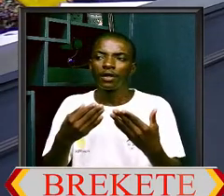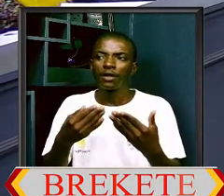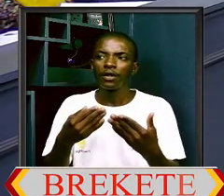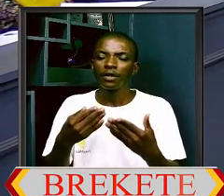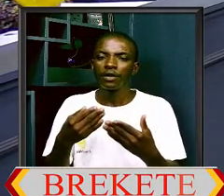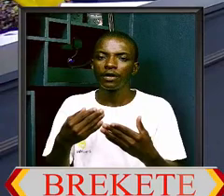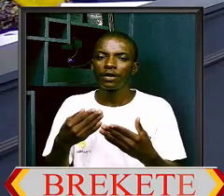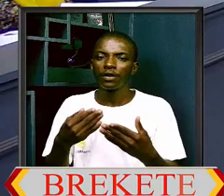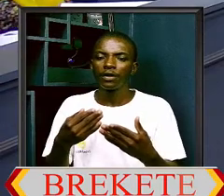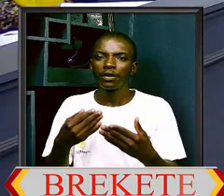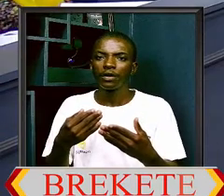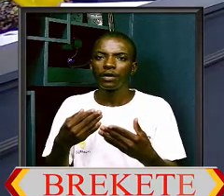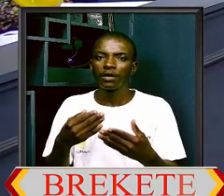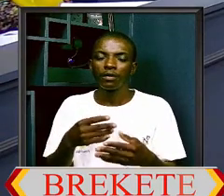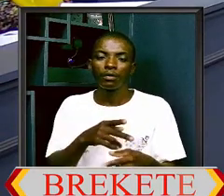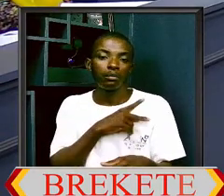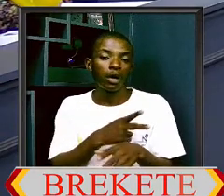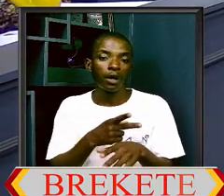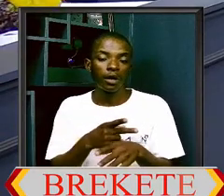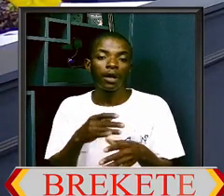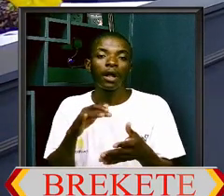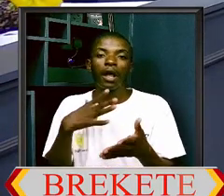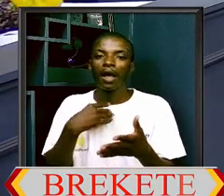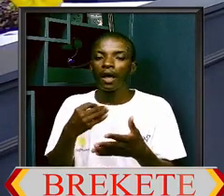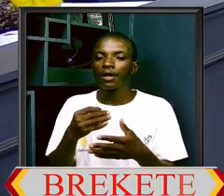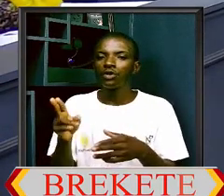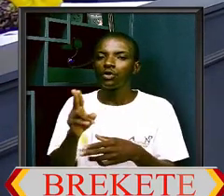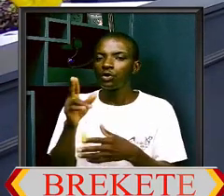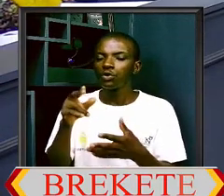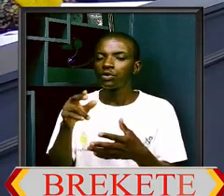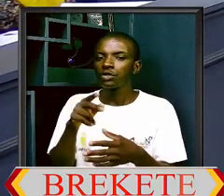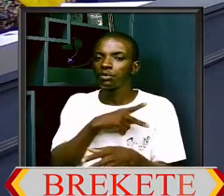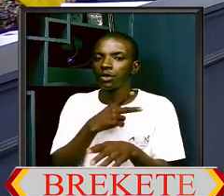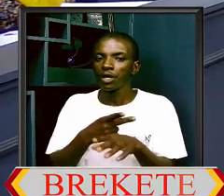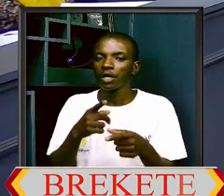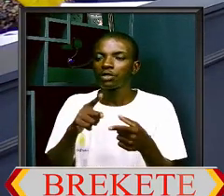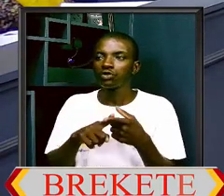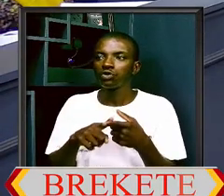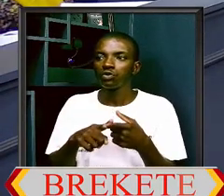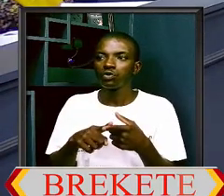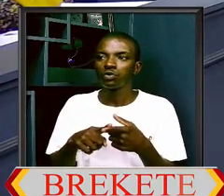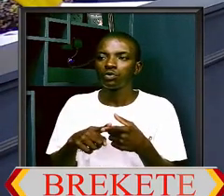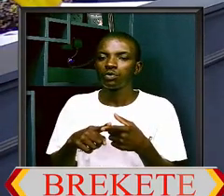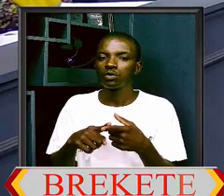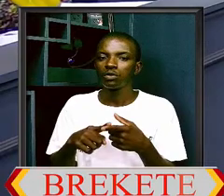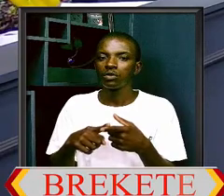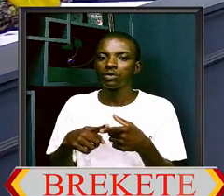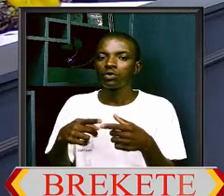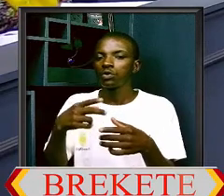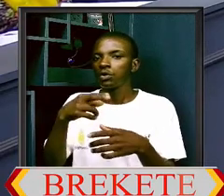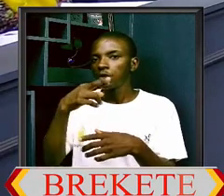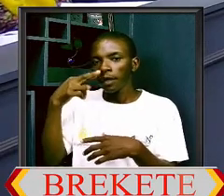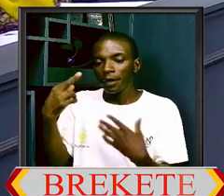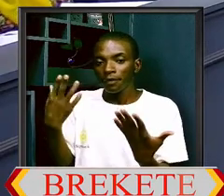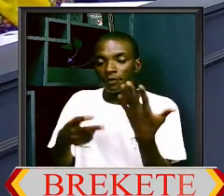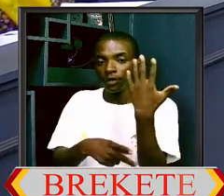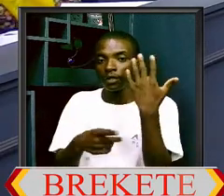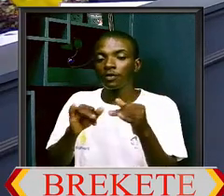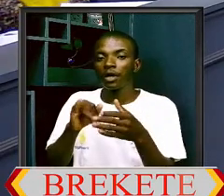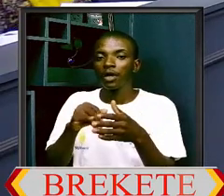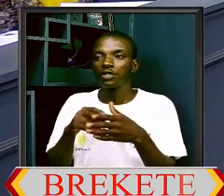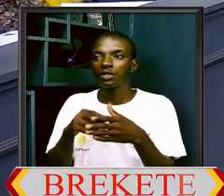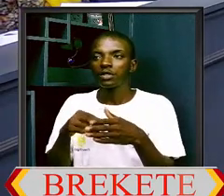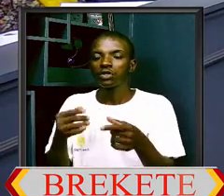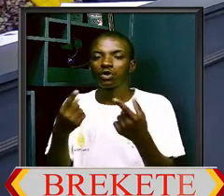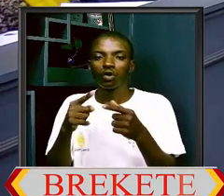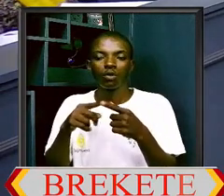teee givee B and they they use the the pregnancy to tee as